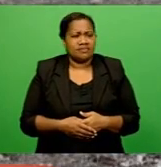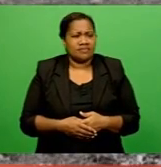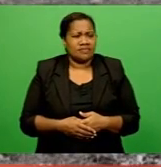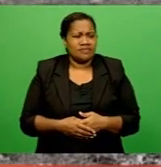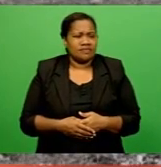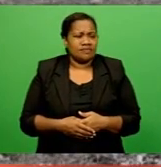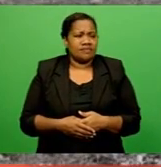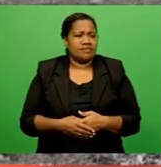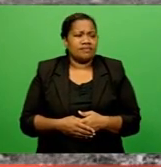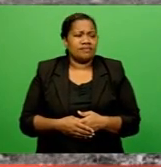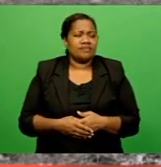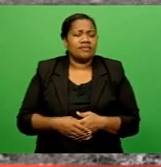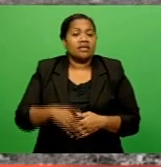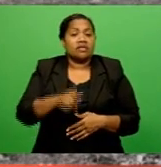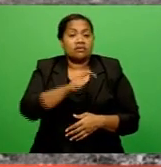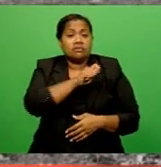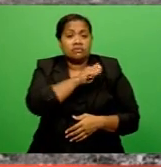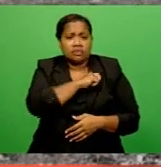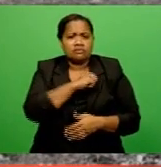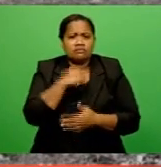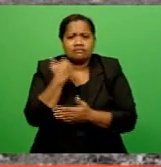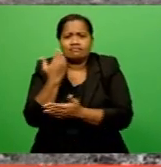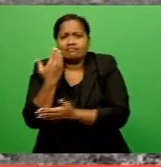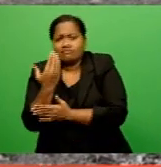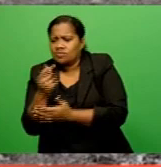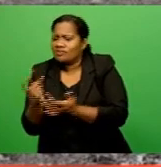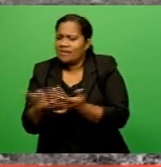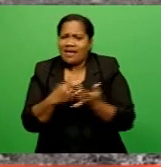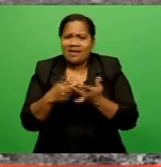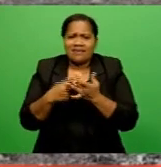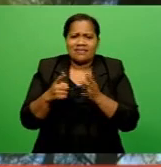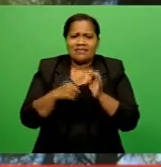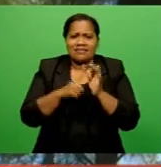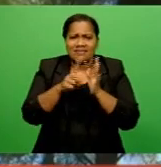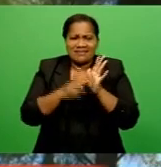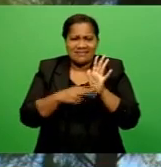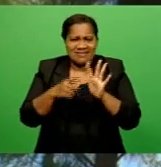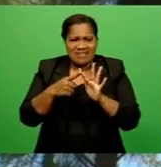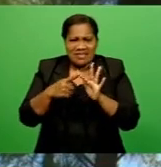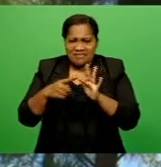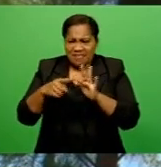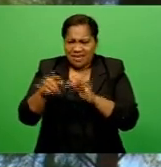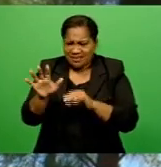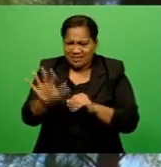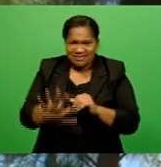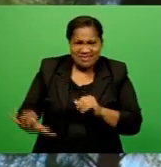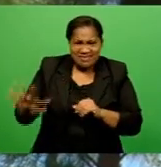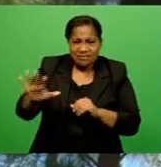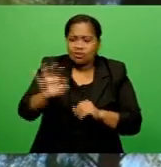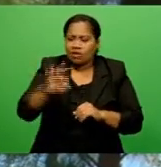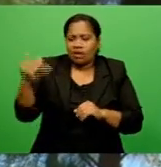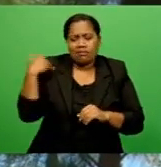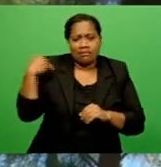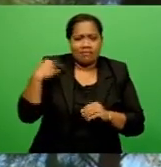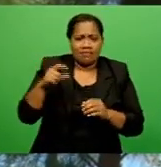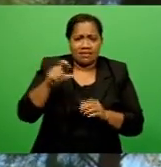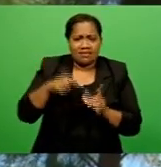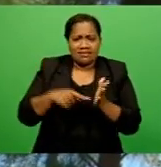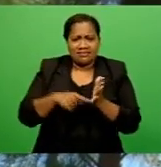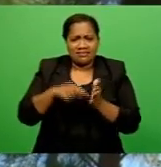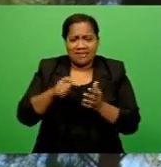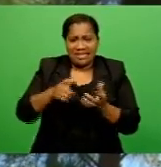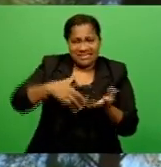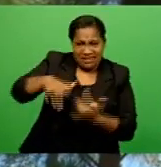The trust is relying on other pine scheme areas not affected by the cyclone to meet demand of both local and the